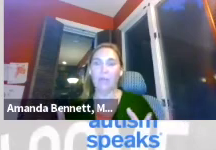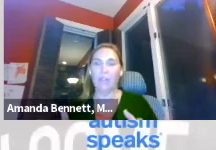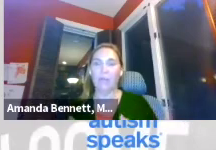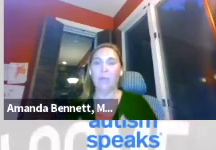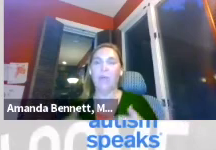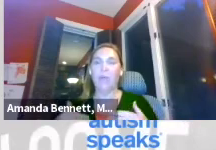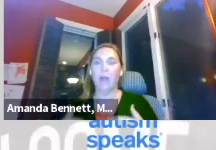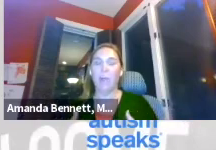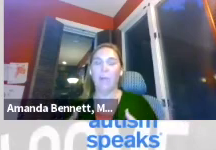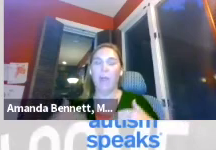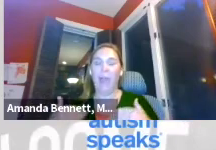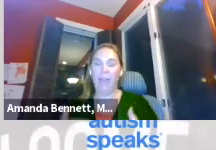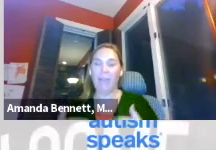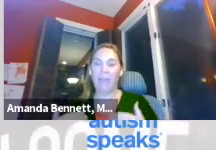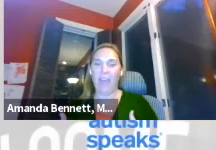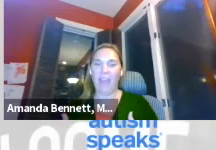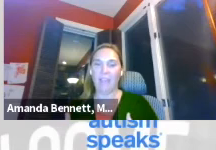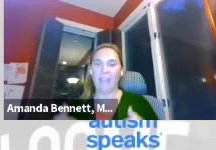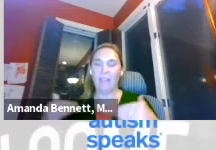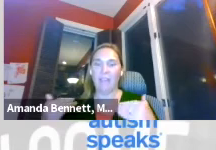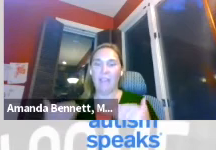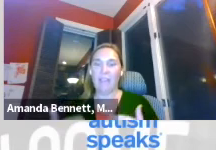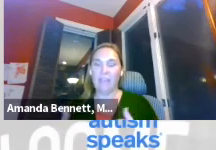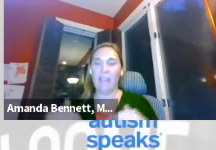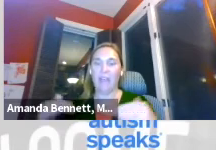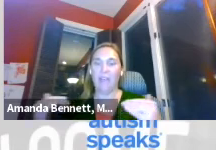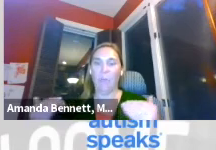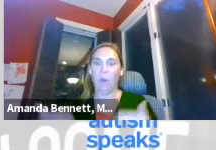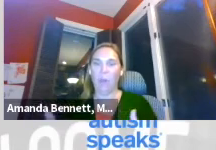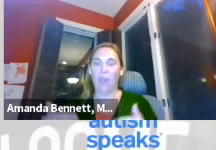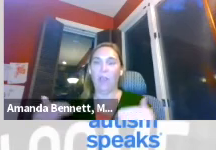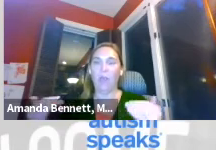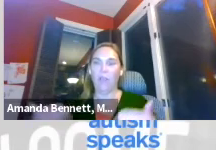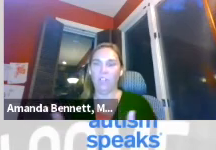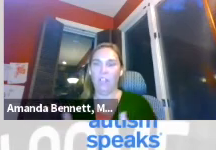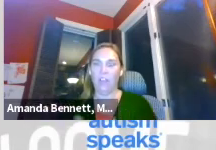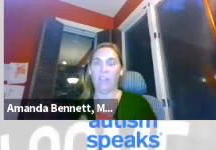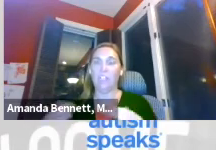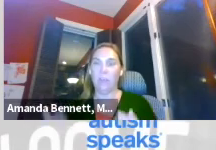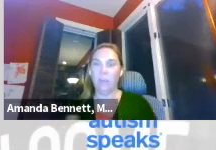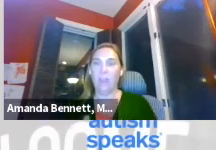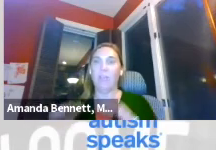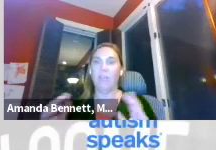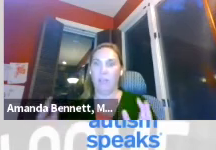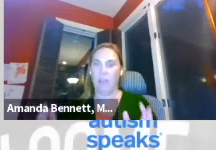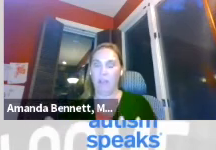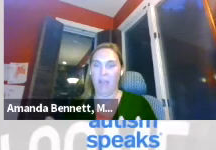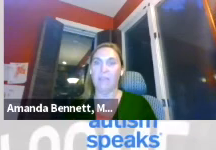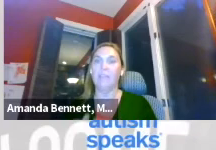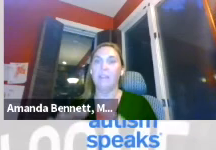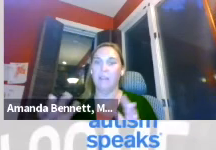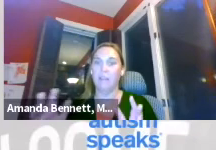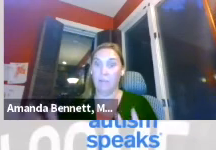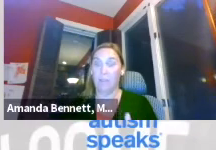refers to having that intensity of working with the child to shape the behavior